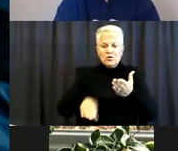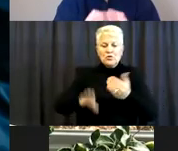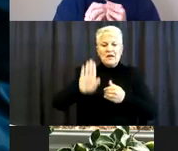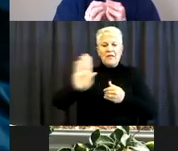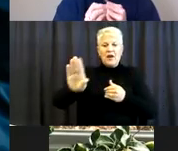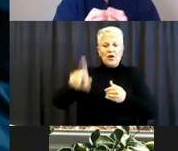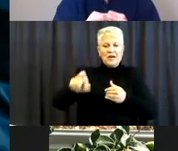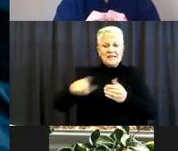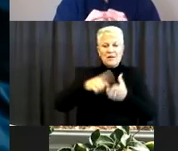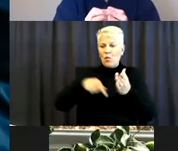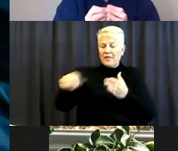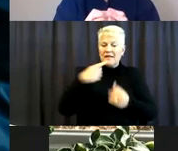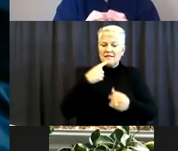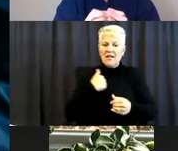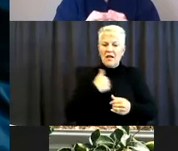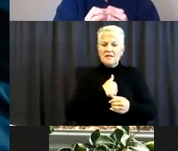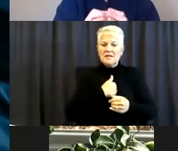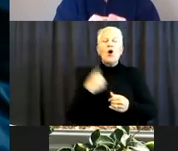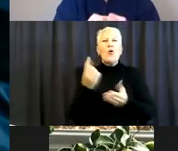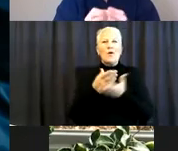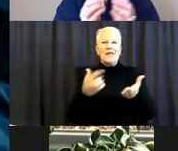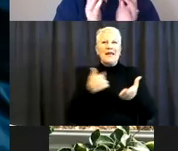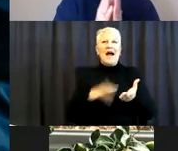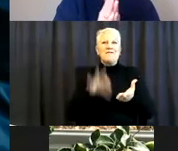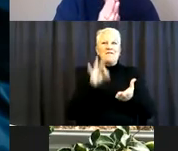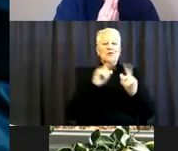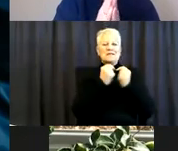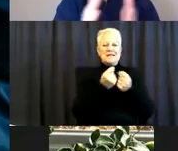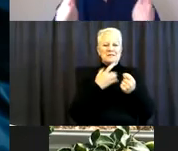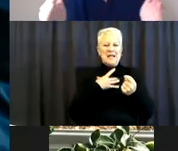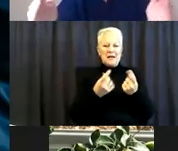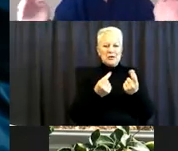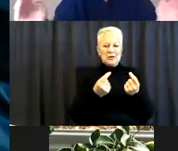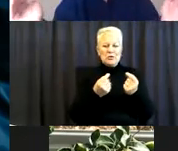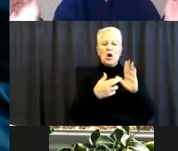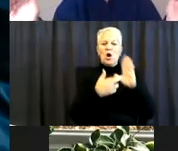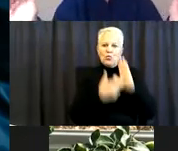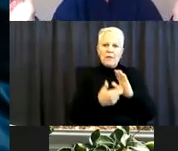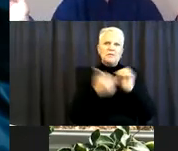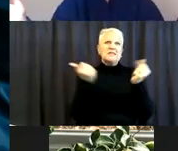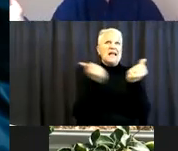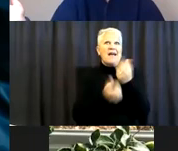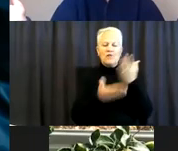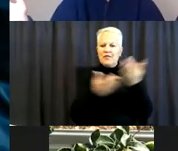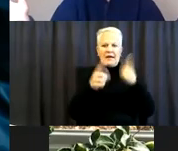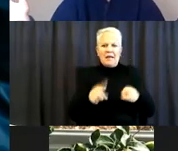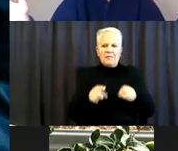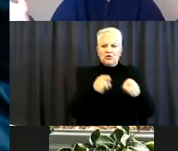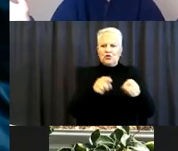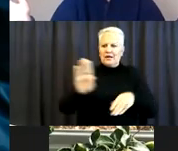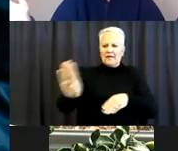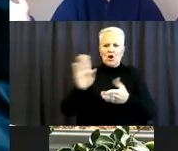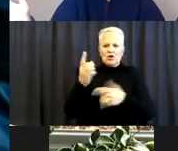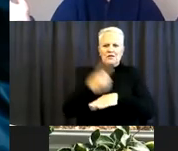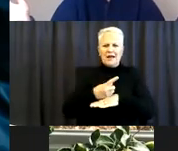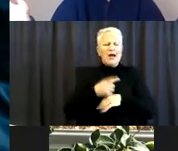us, one of the things that I found teams like to do is represent every single thing happening during the day. So you could have